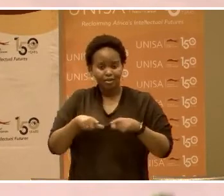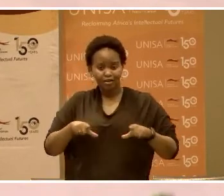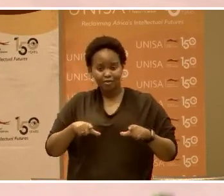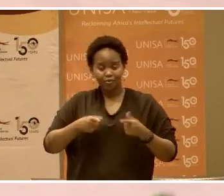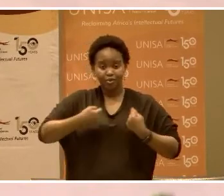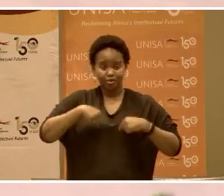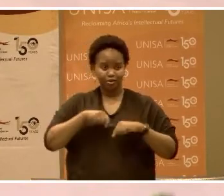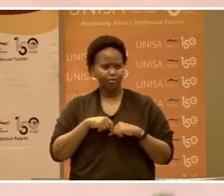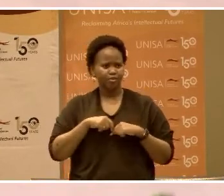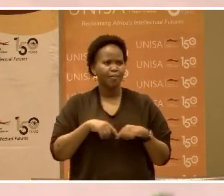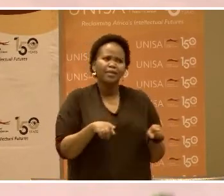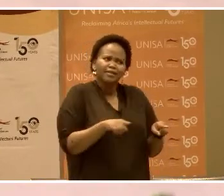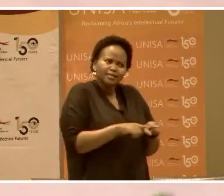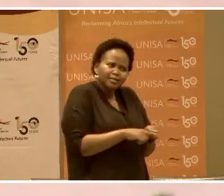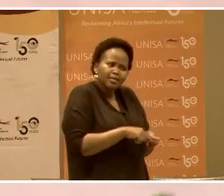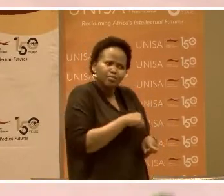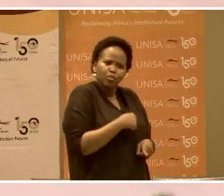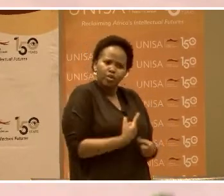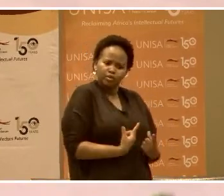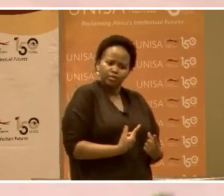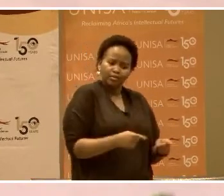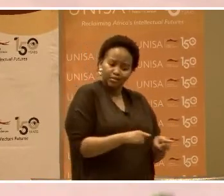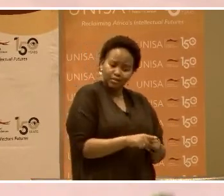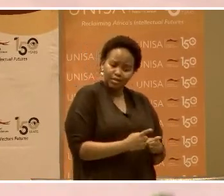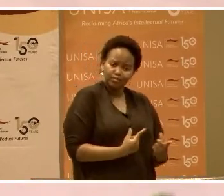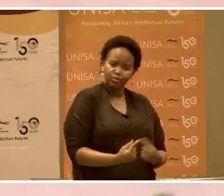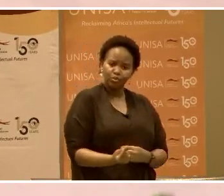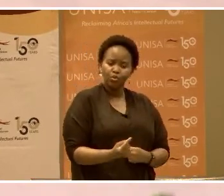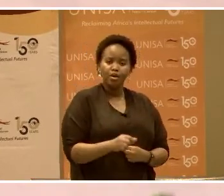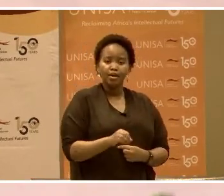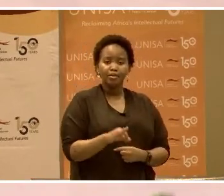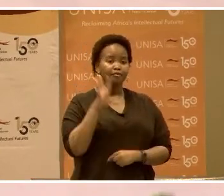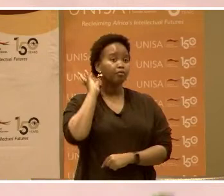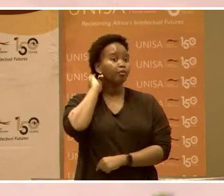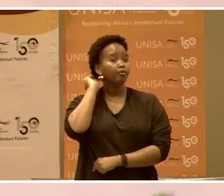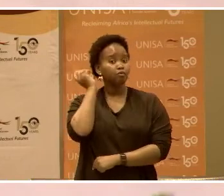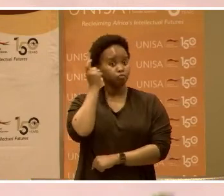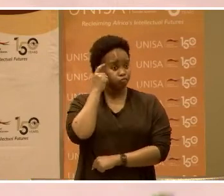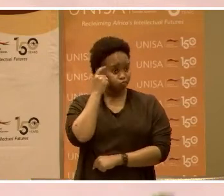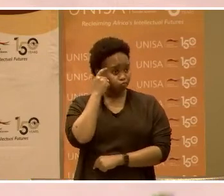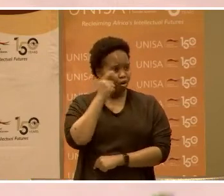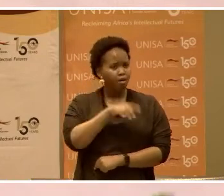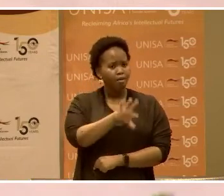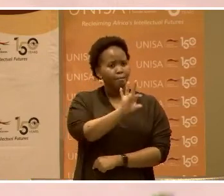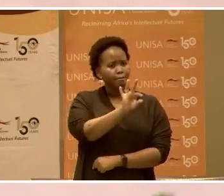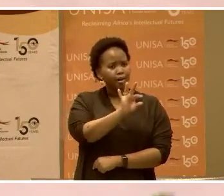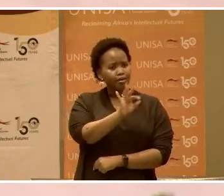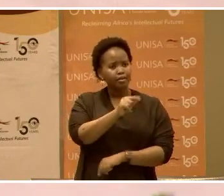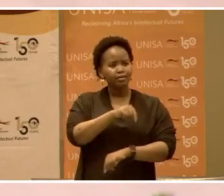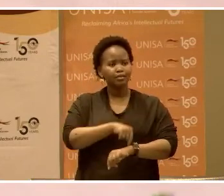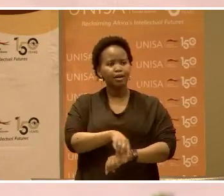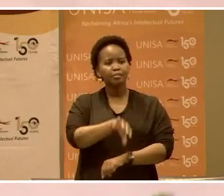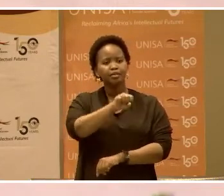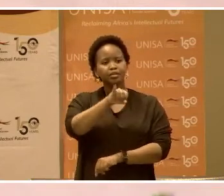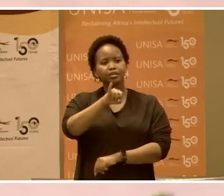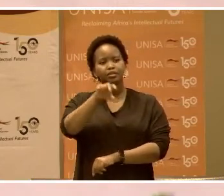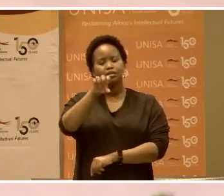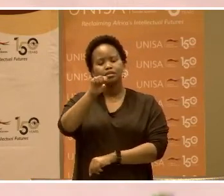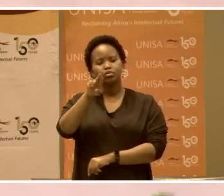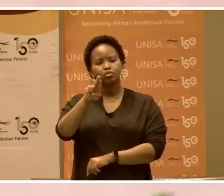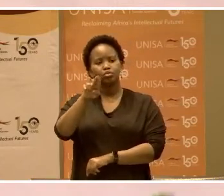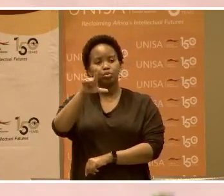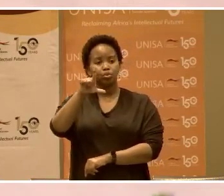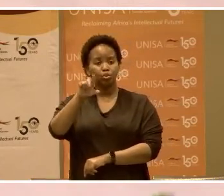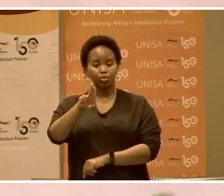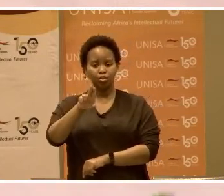same. Because if you can remember on Monday when Mrs. Sulu was here, she was mentioning that there